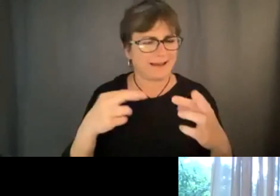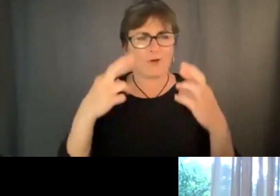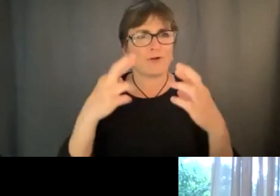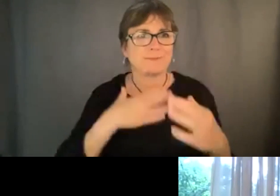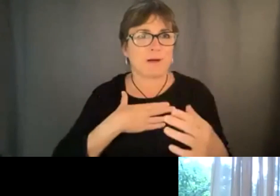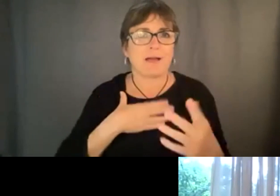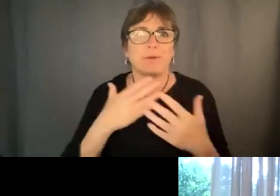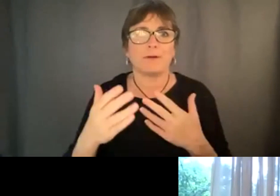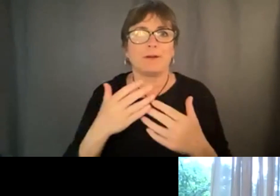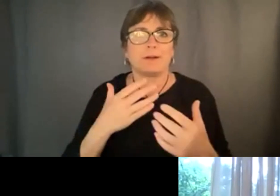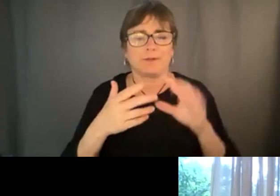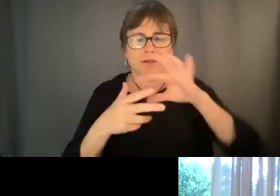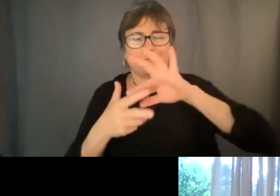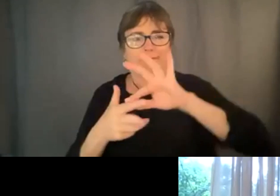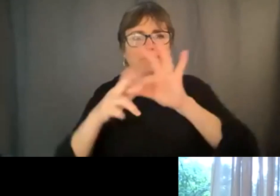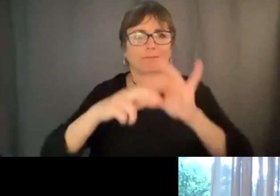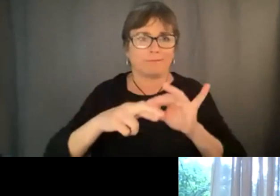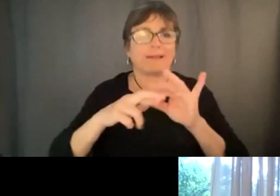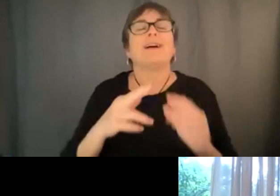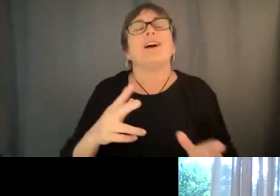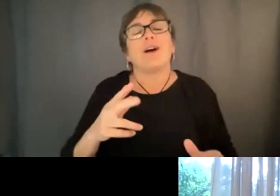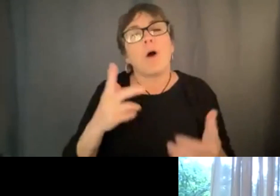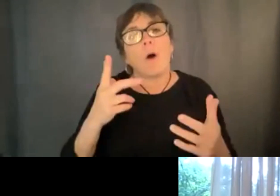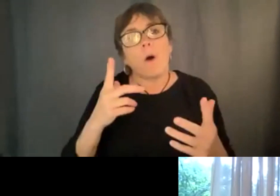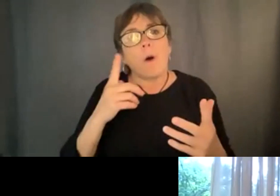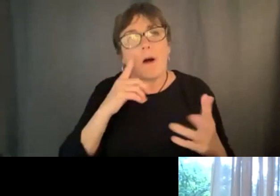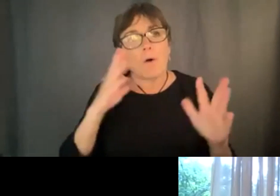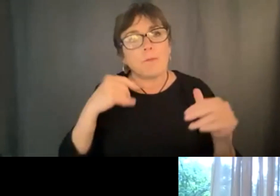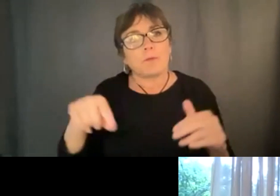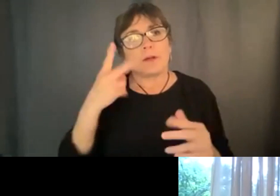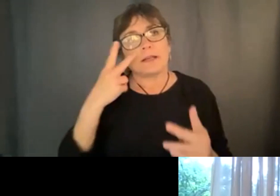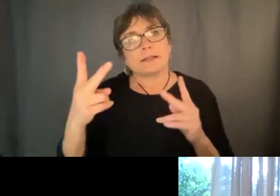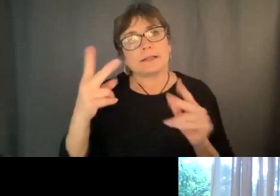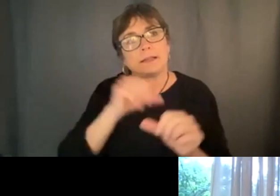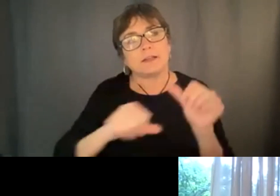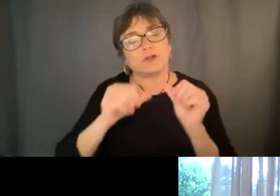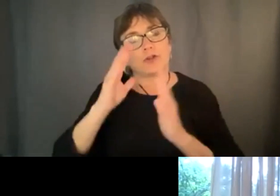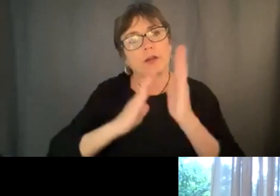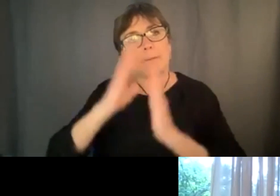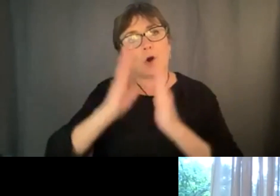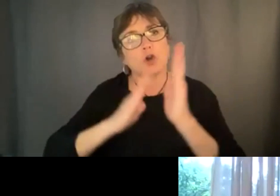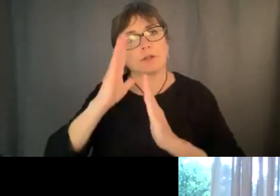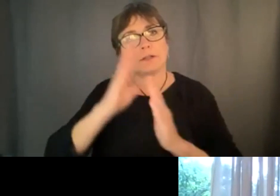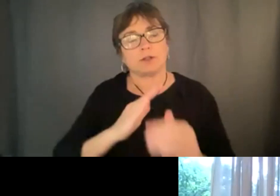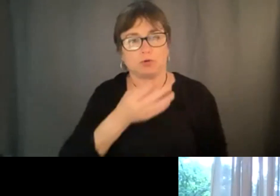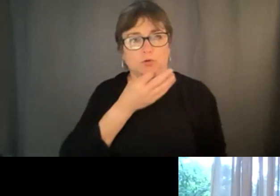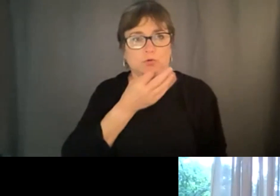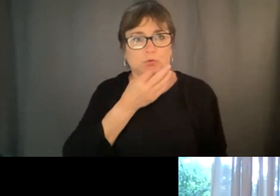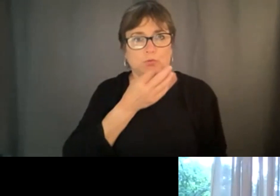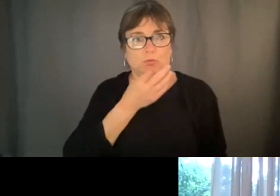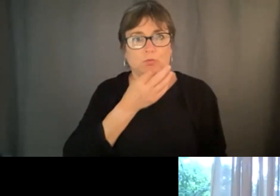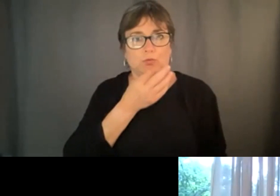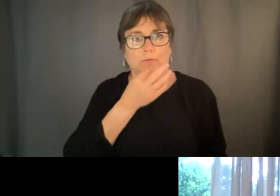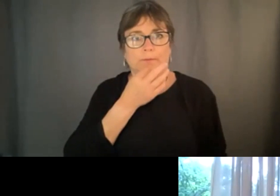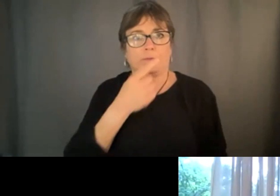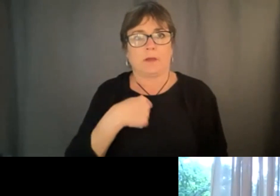whatever that does there, that we can see each other in person sometime soon. We're planning on